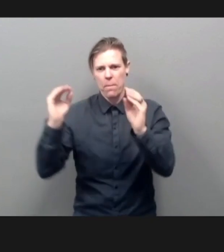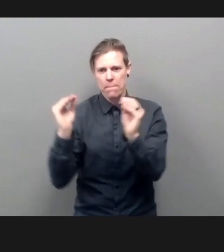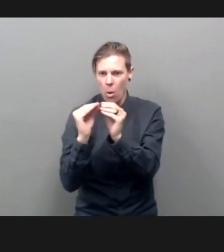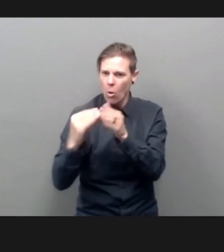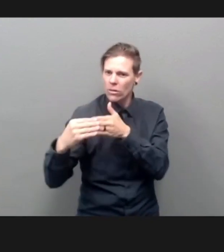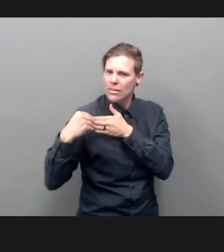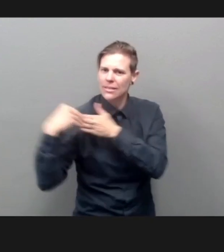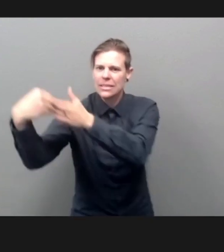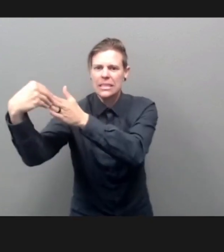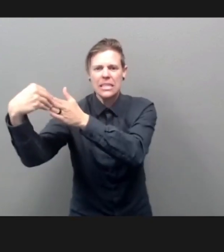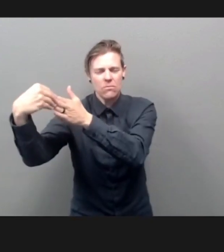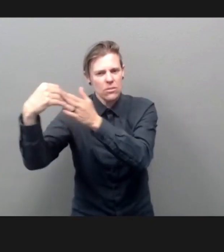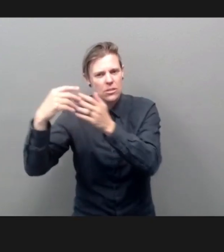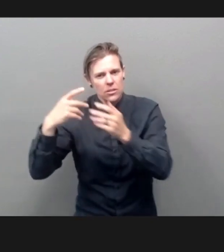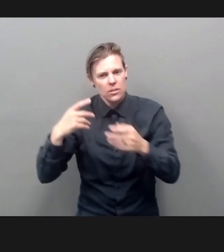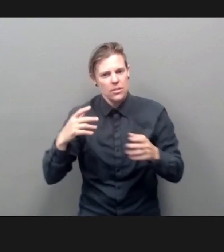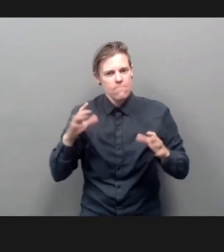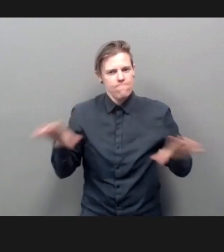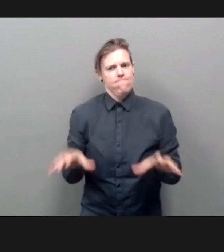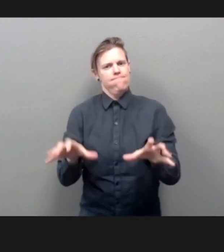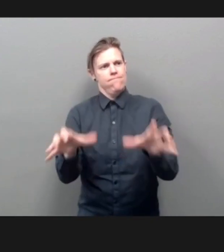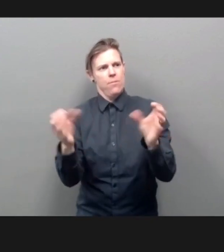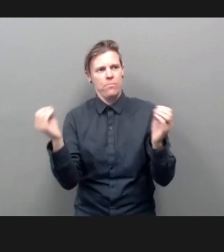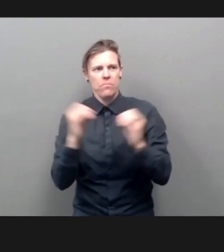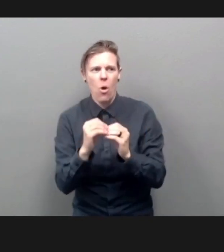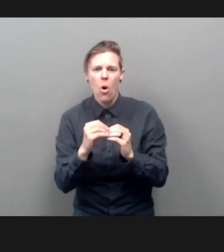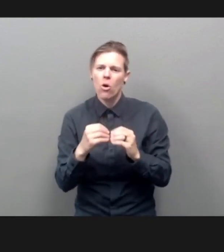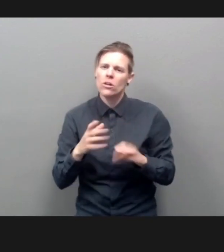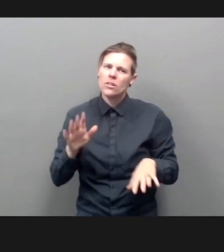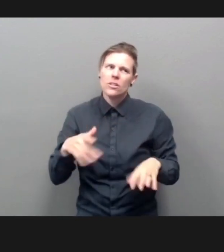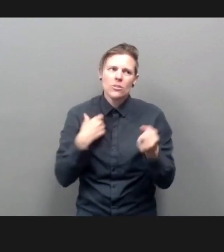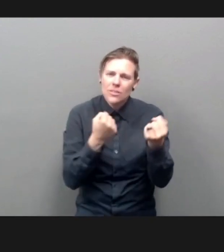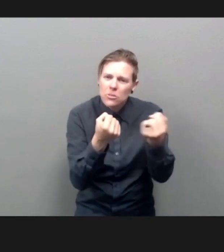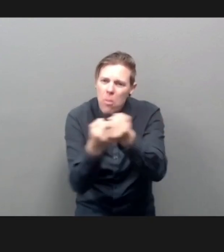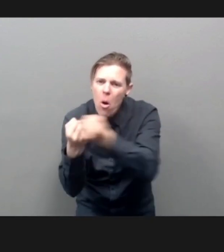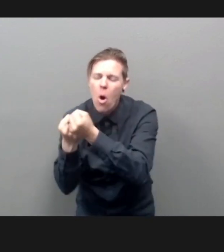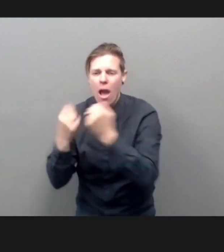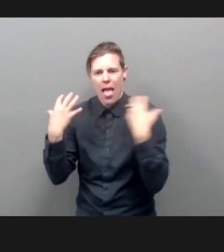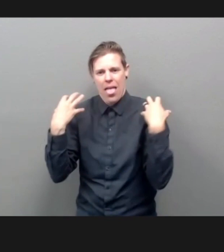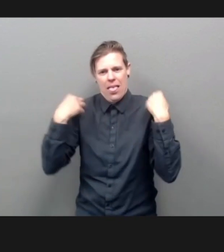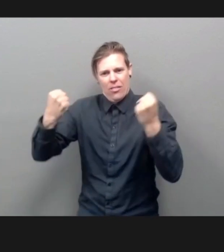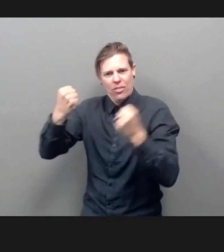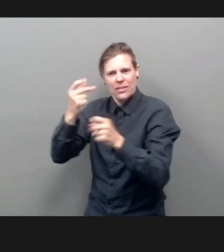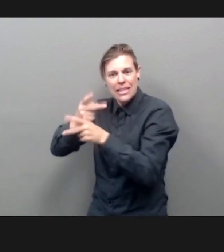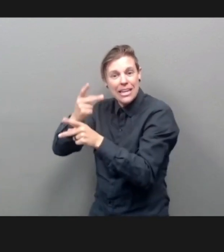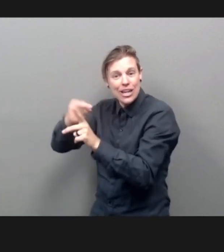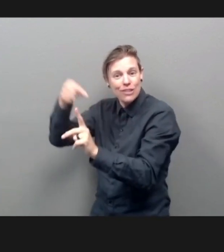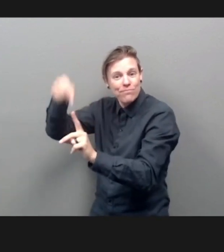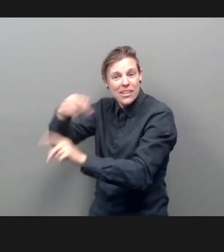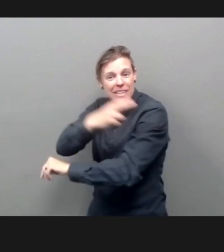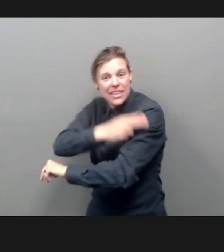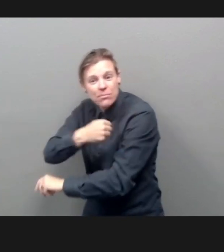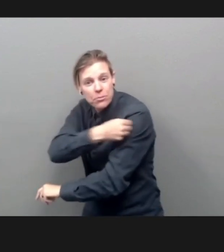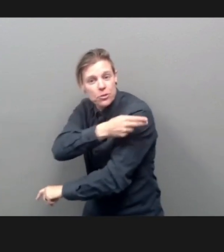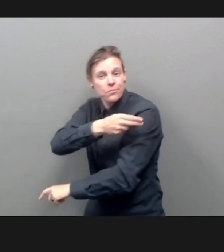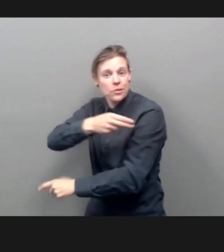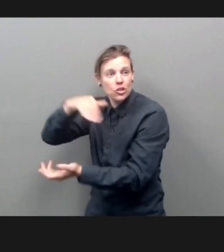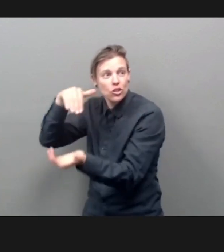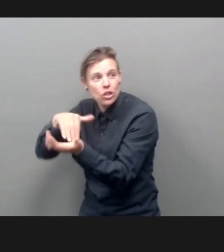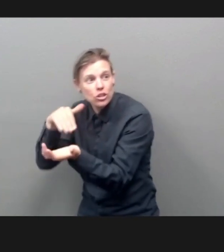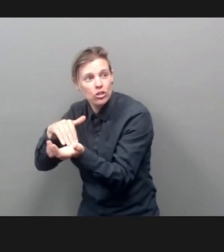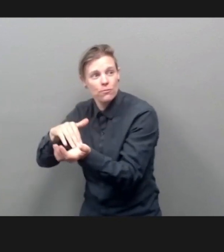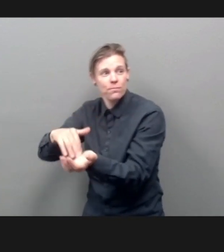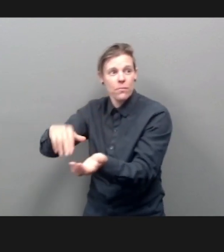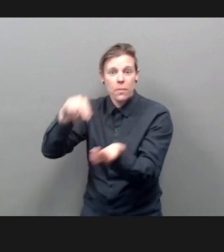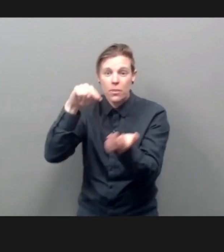healthcare workers. We owe it to our families. We owe it to our communities. We owe it to our